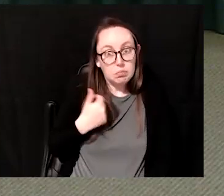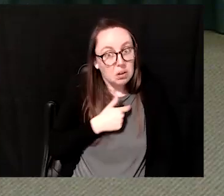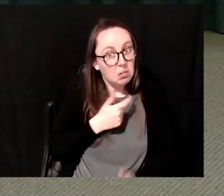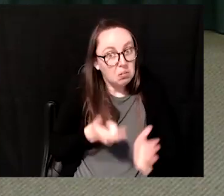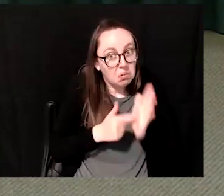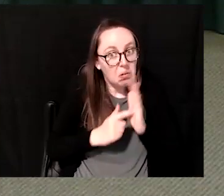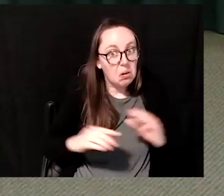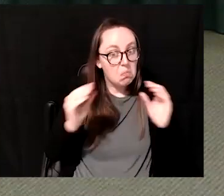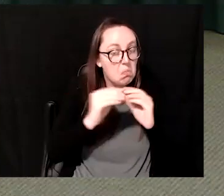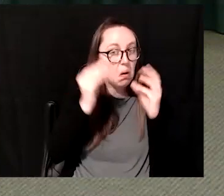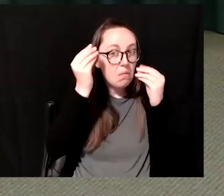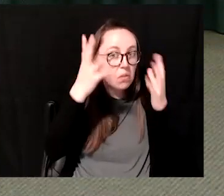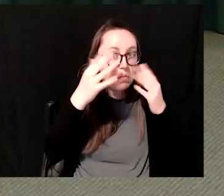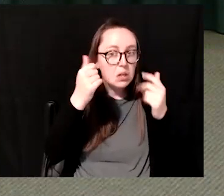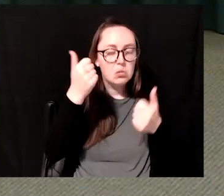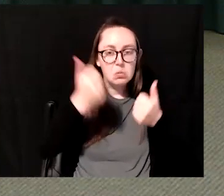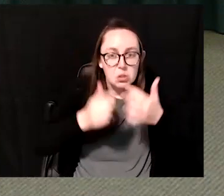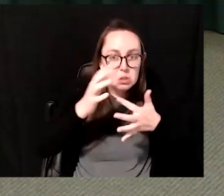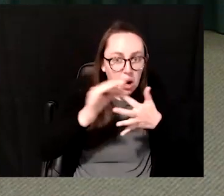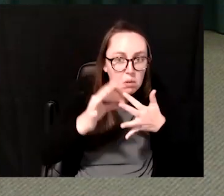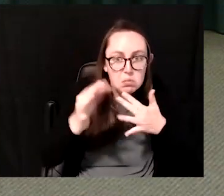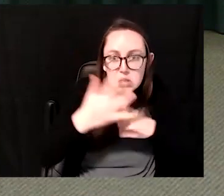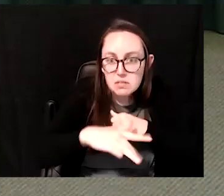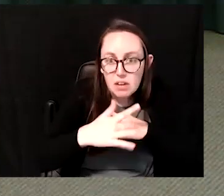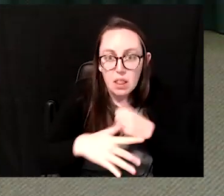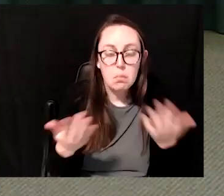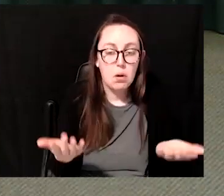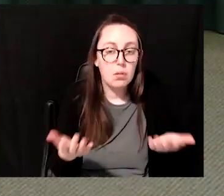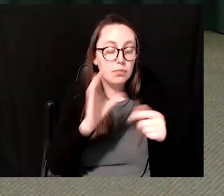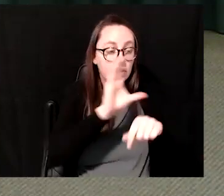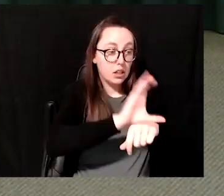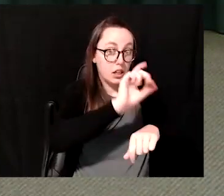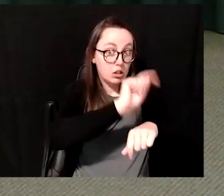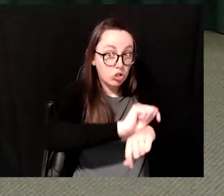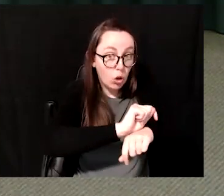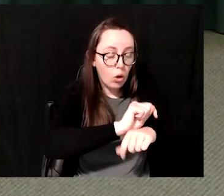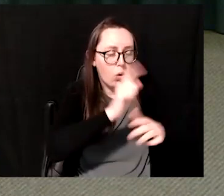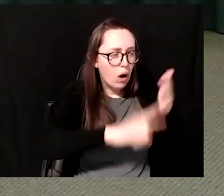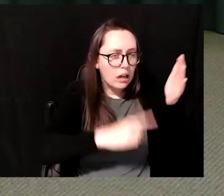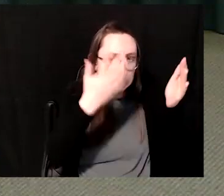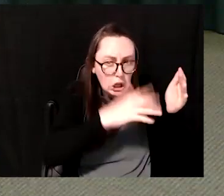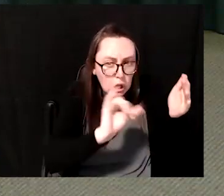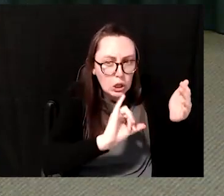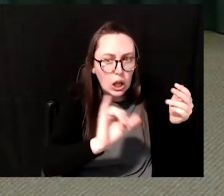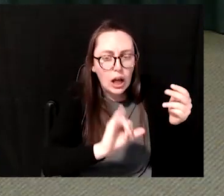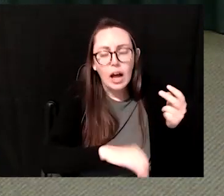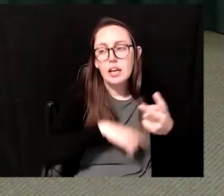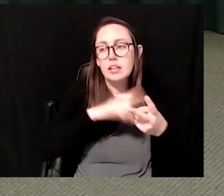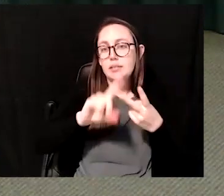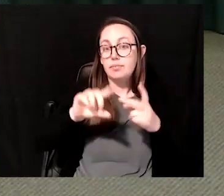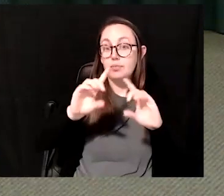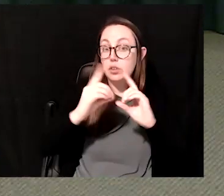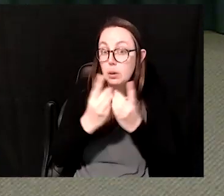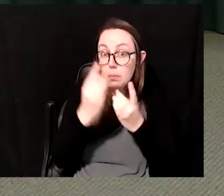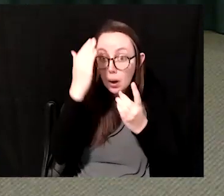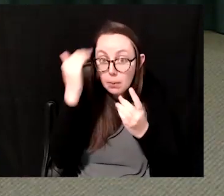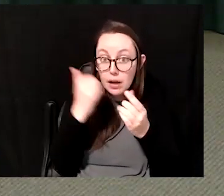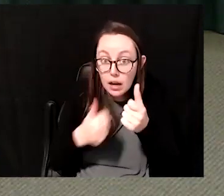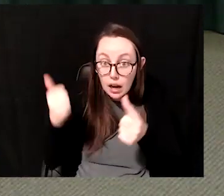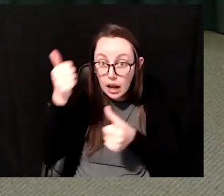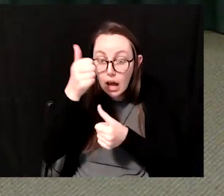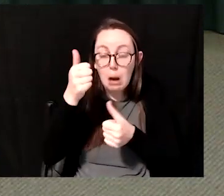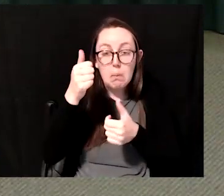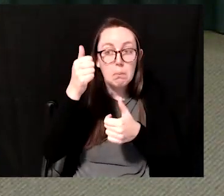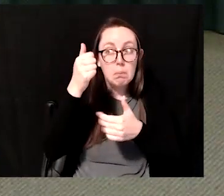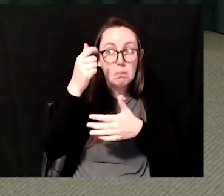what a structure could look like with a consultant or a staff person or a department head particularly cost